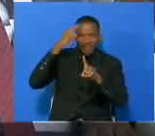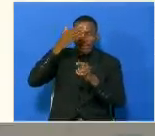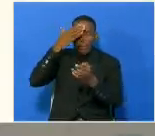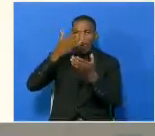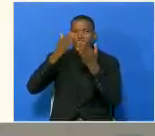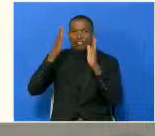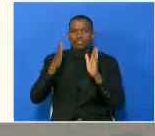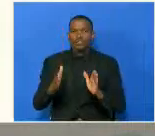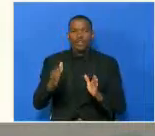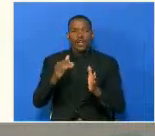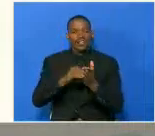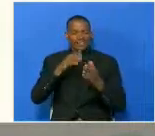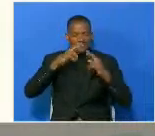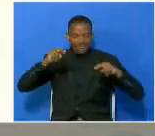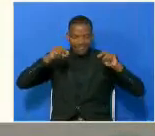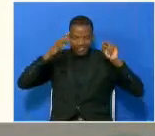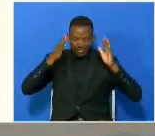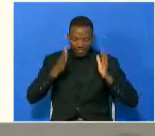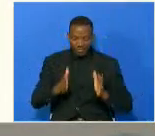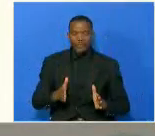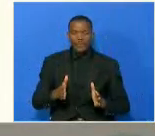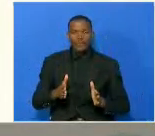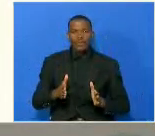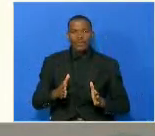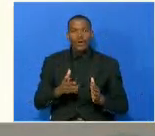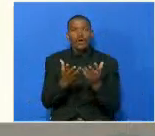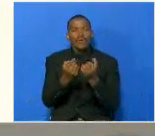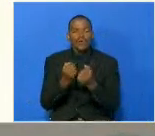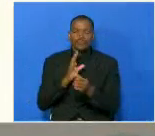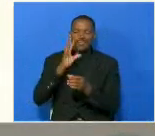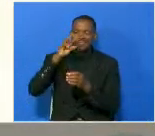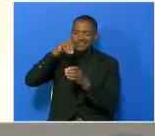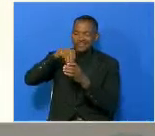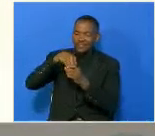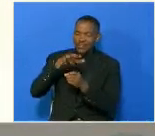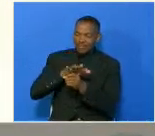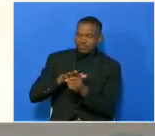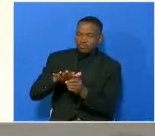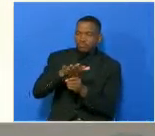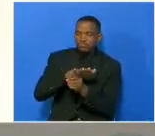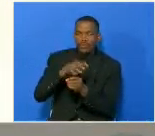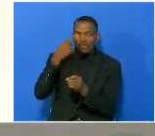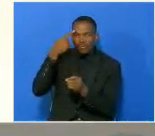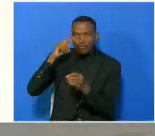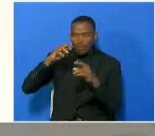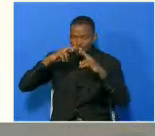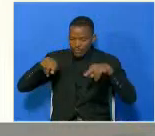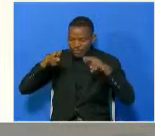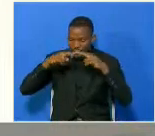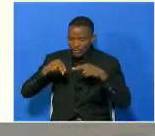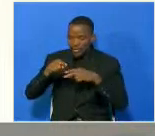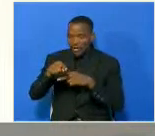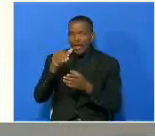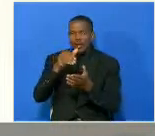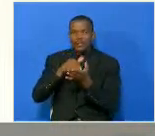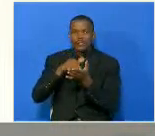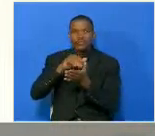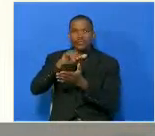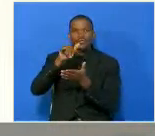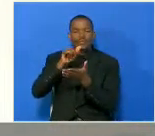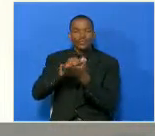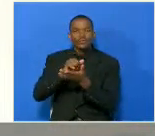students and researchers to engage in a cutting-edge research and hands-on